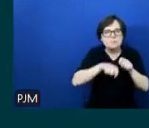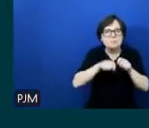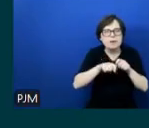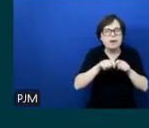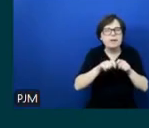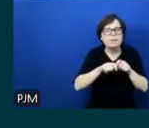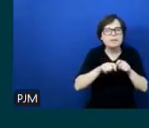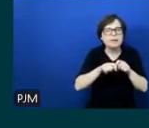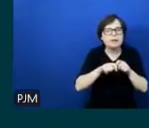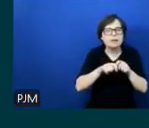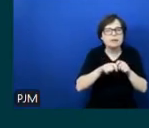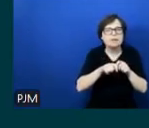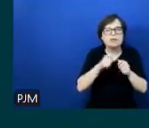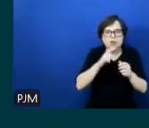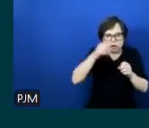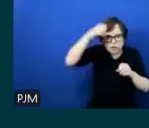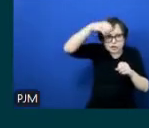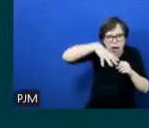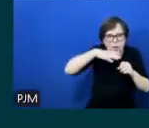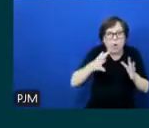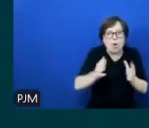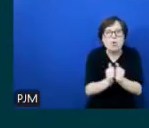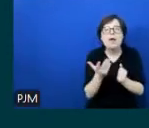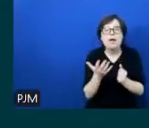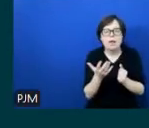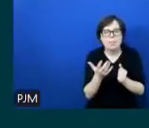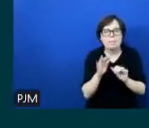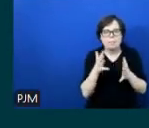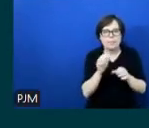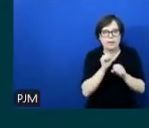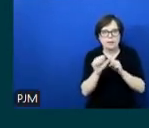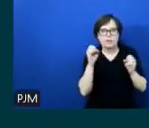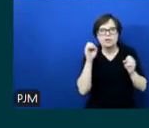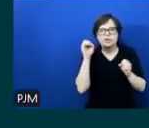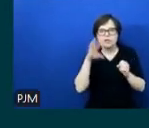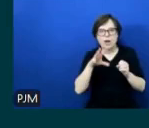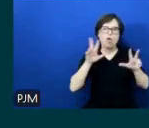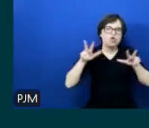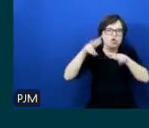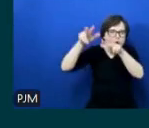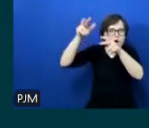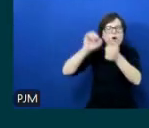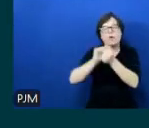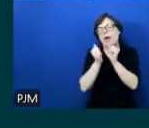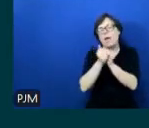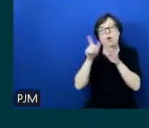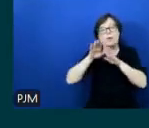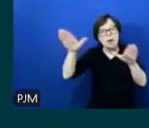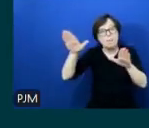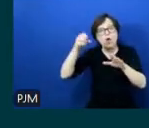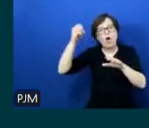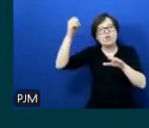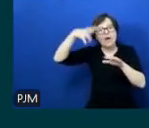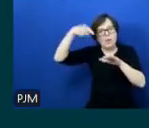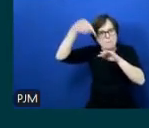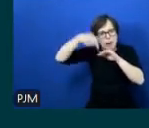pulses that are emitted from a drone or from a plane, for example, to measure distances to